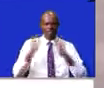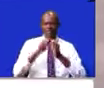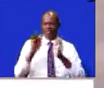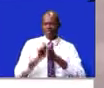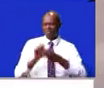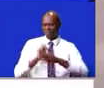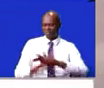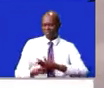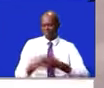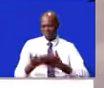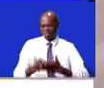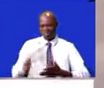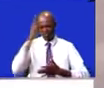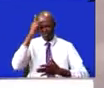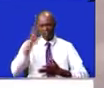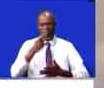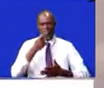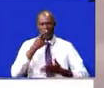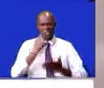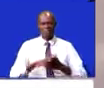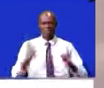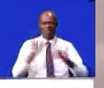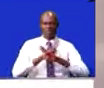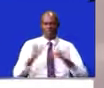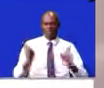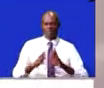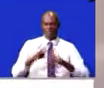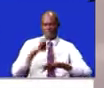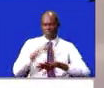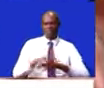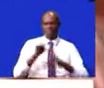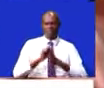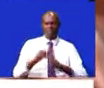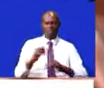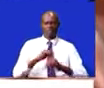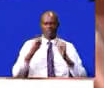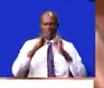wakati ambaye Musashi atakuwa tayari kupata uniform mpya.